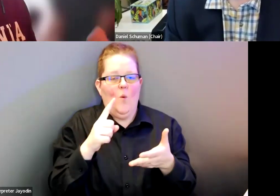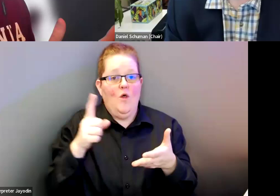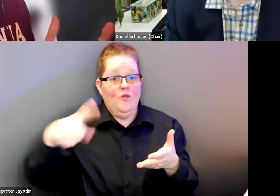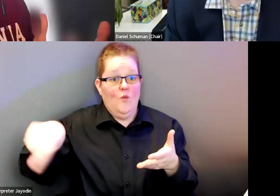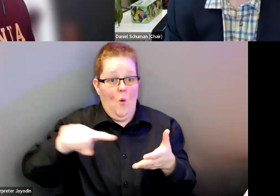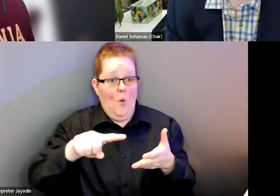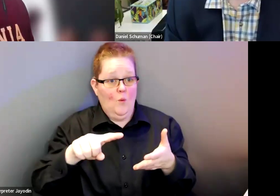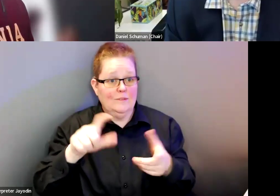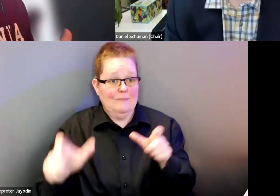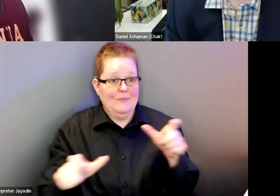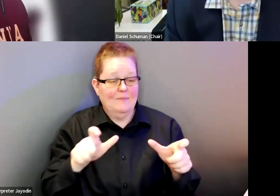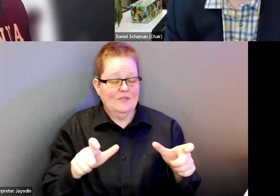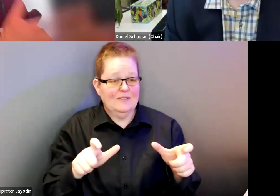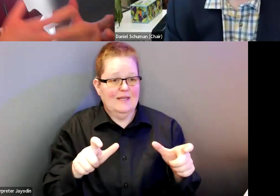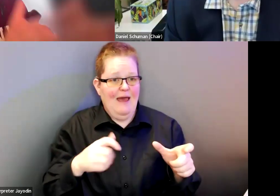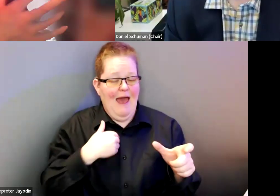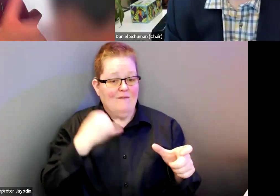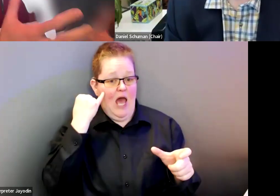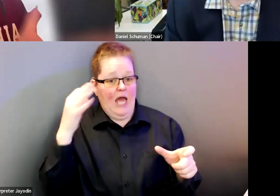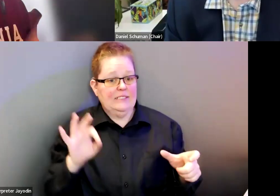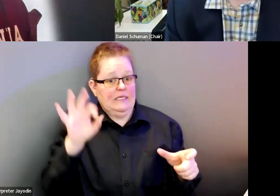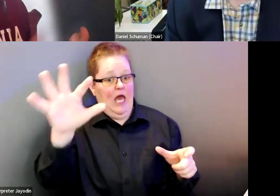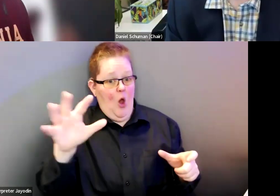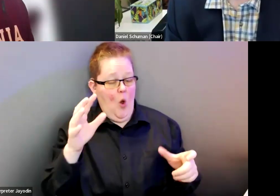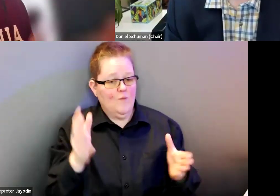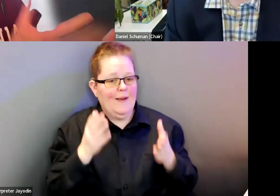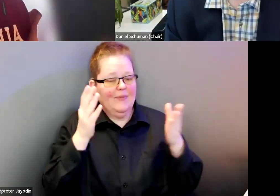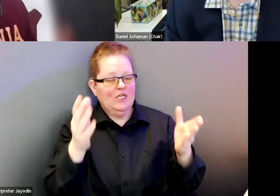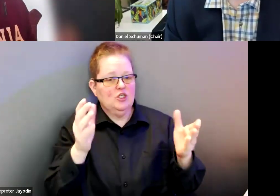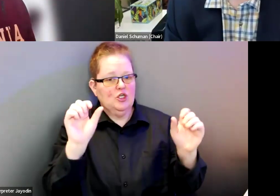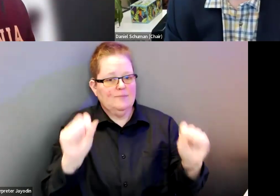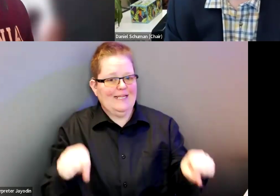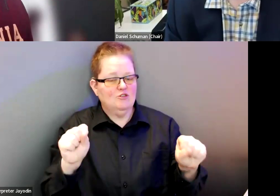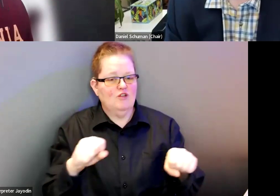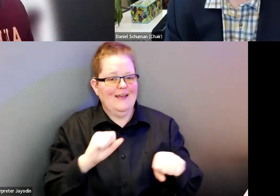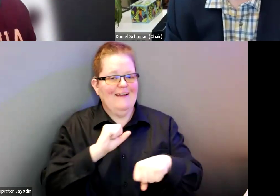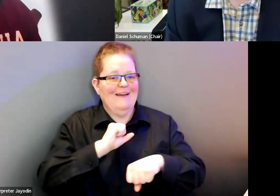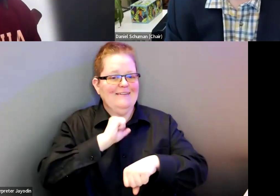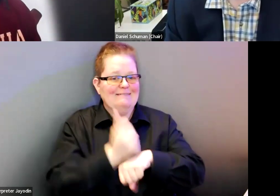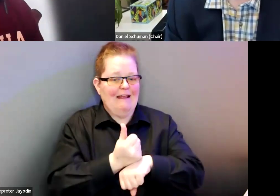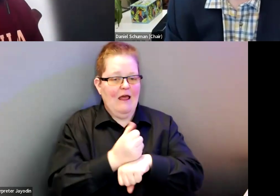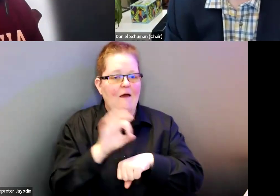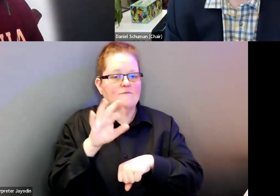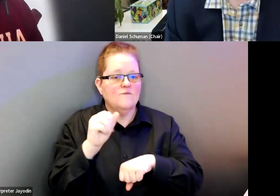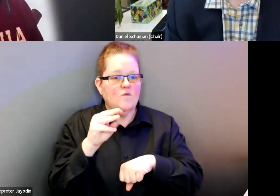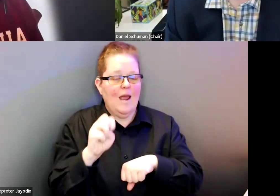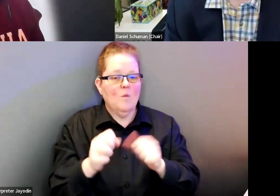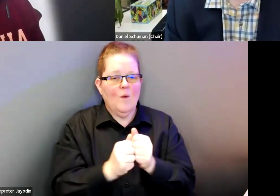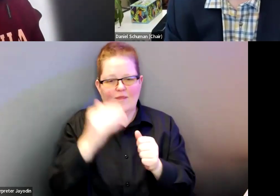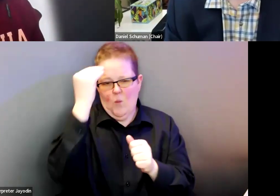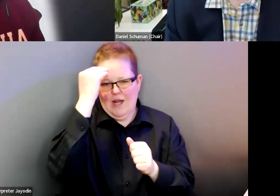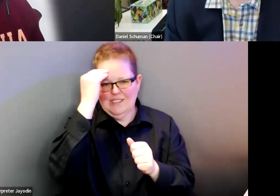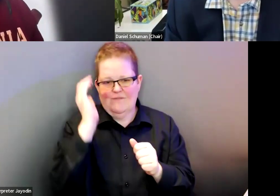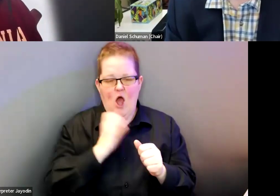to the extent that they have an idea or a recommendation, to potentially frame that idea and recommendation with some awareness of the evaluation criteria that